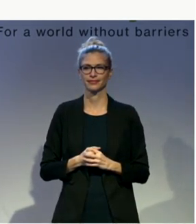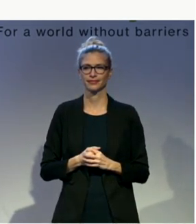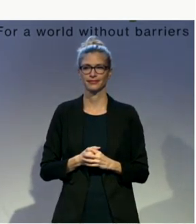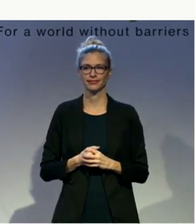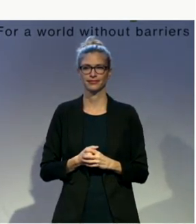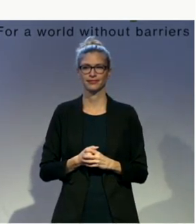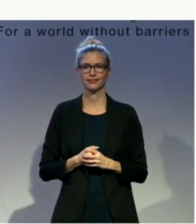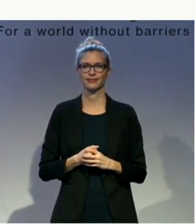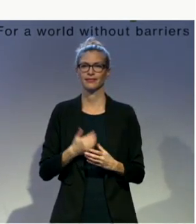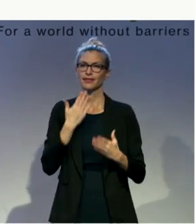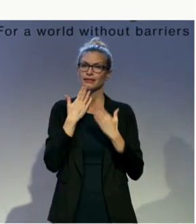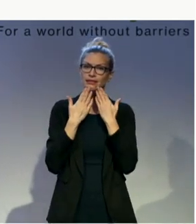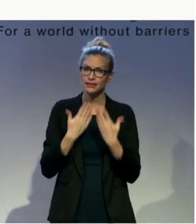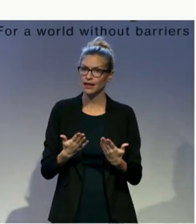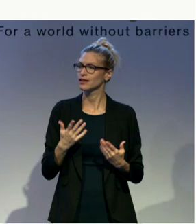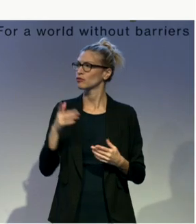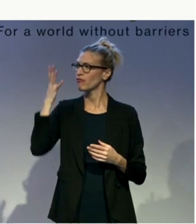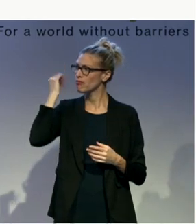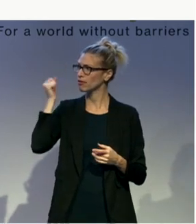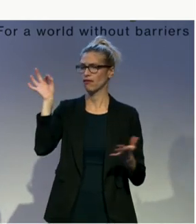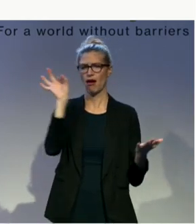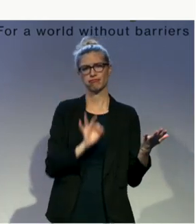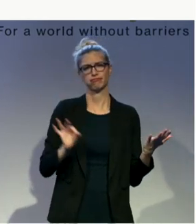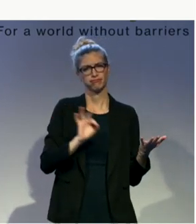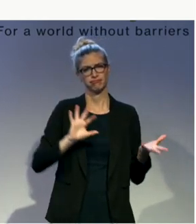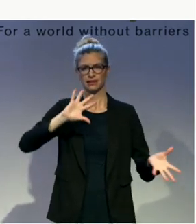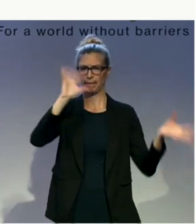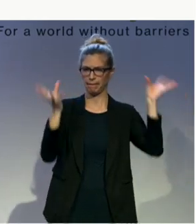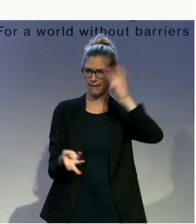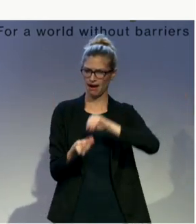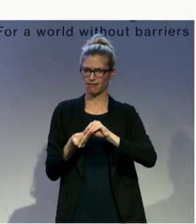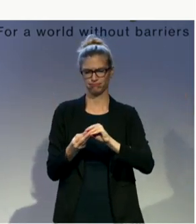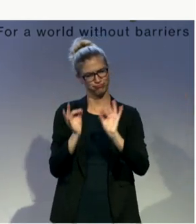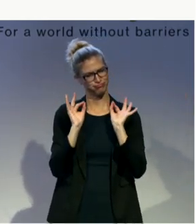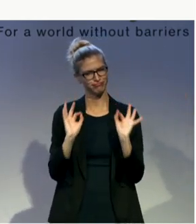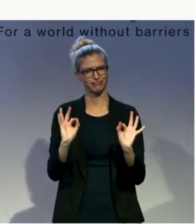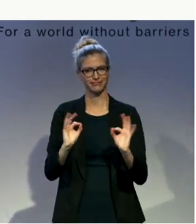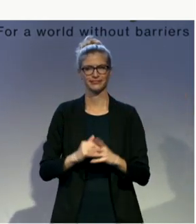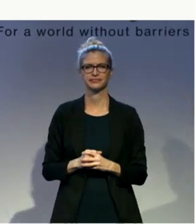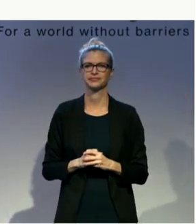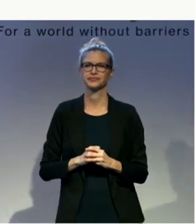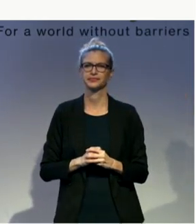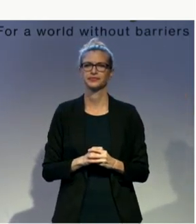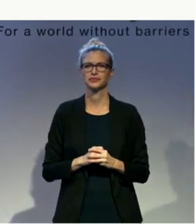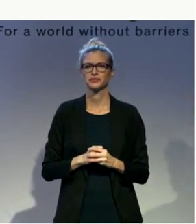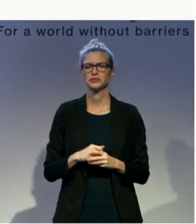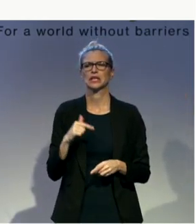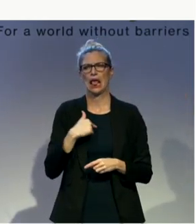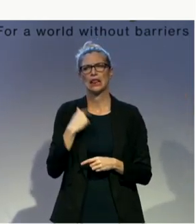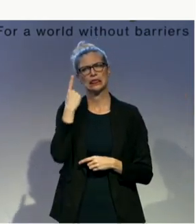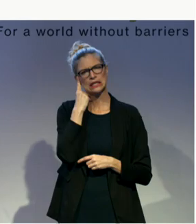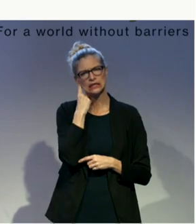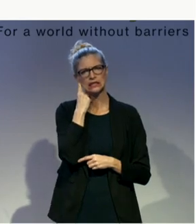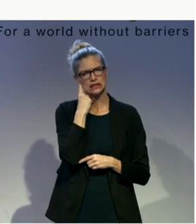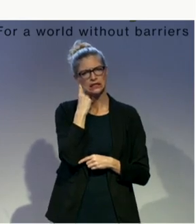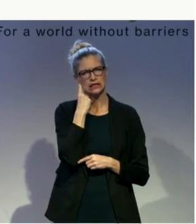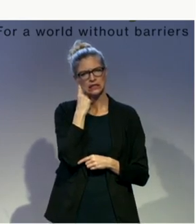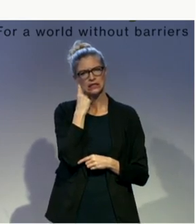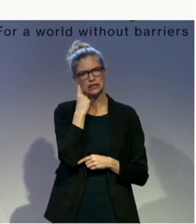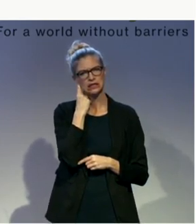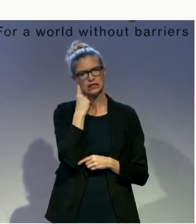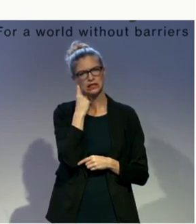Thank you, Petra, for helping us to reconnect with all the presentations. I think if there is one conclusion I think we can